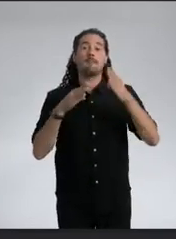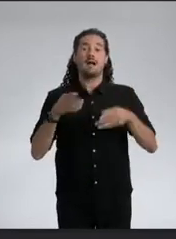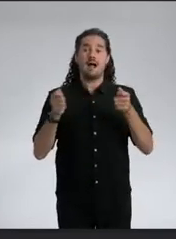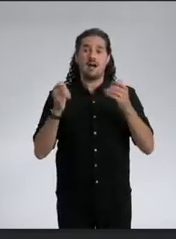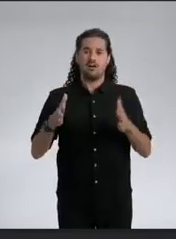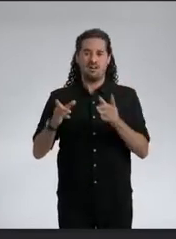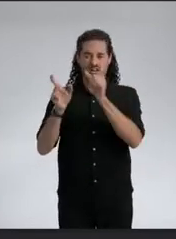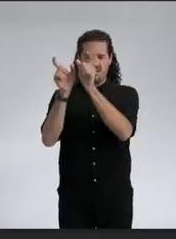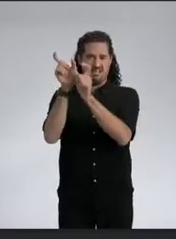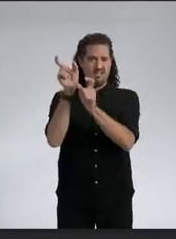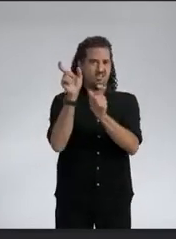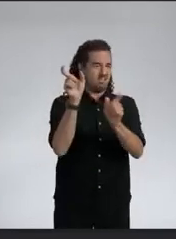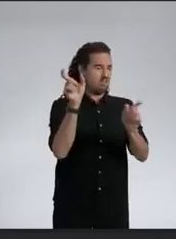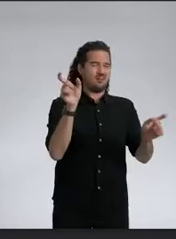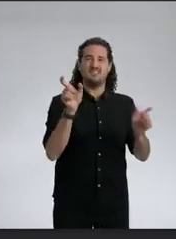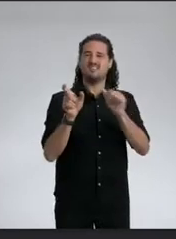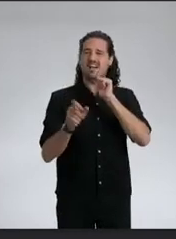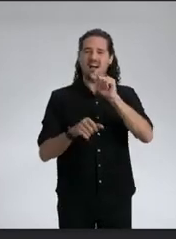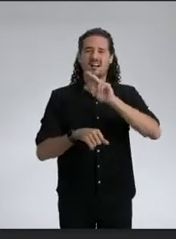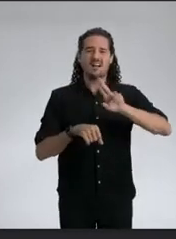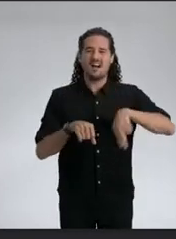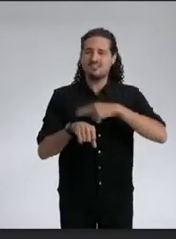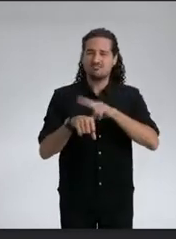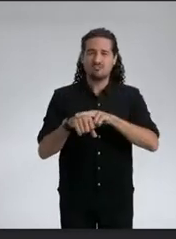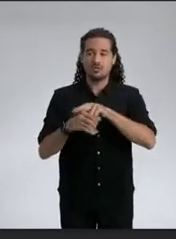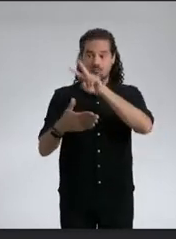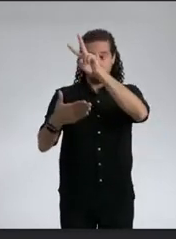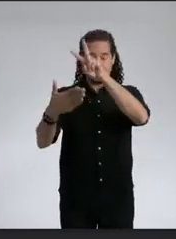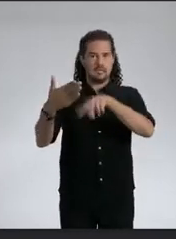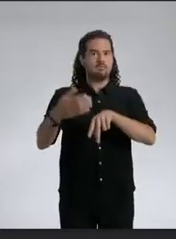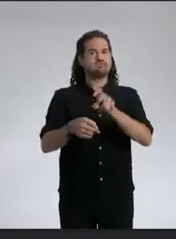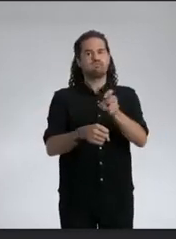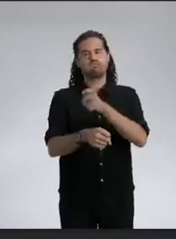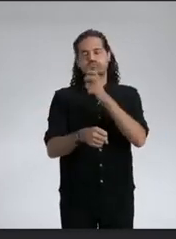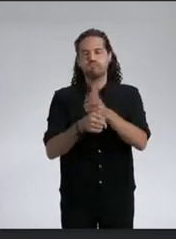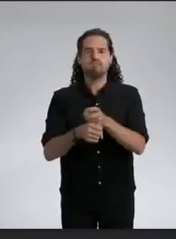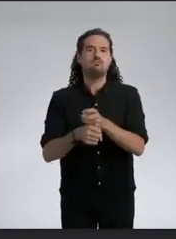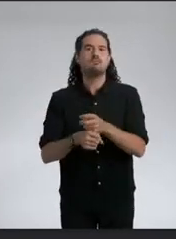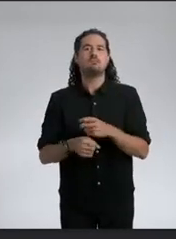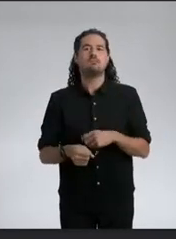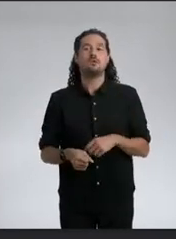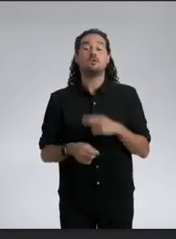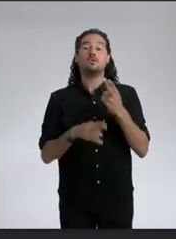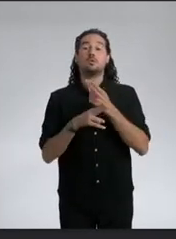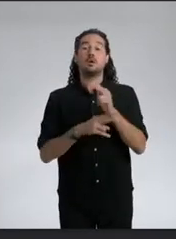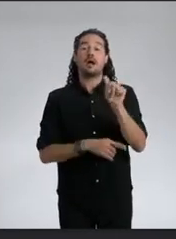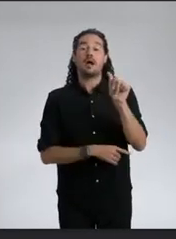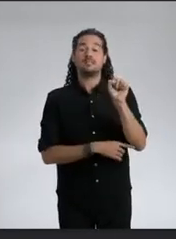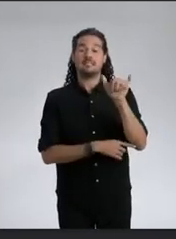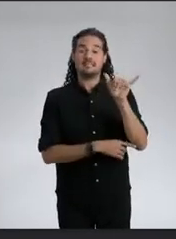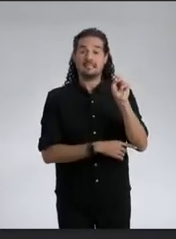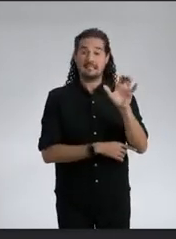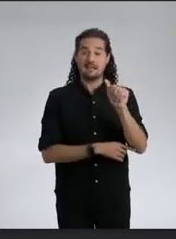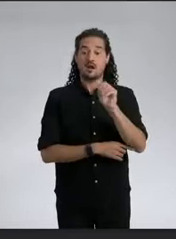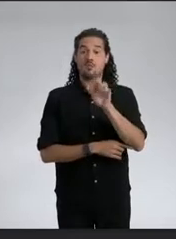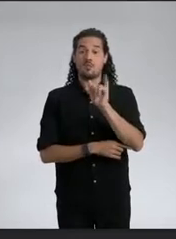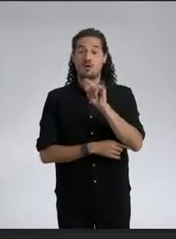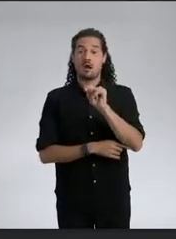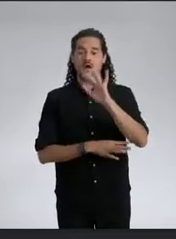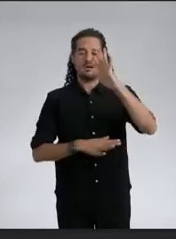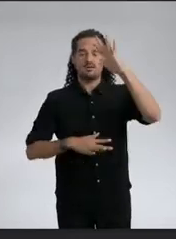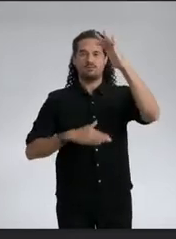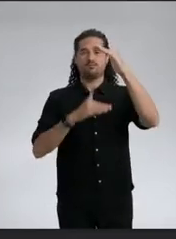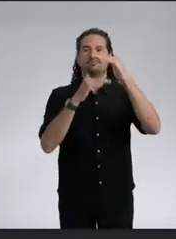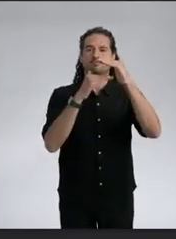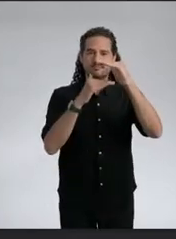unnatural, so the code is really hard to read. Adopting async await in this example leaves us with code that's now in a